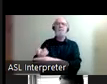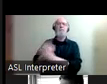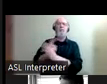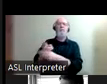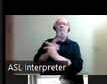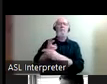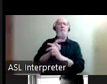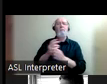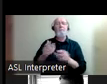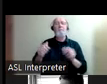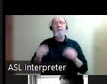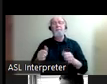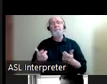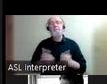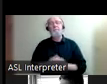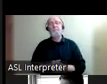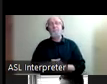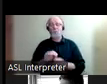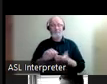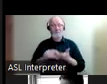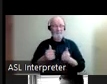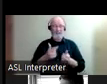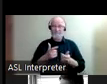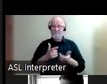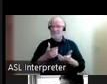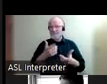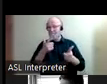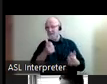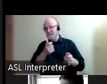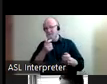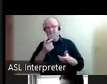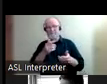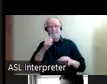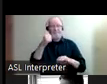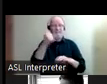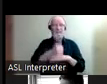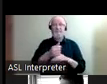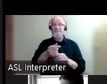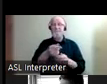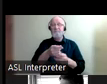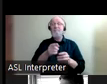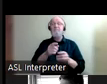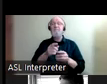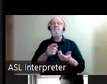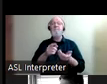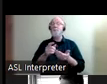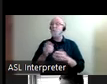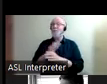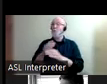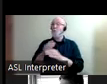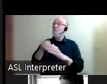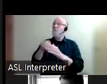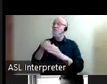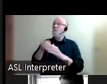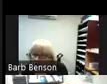you do have quick access to the digital library resources prior to even getting your physical